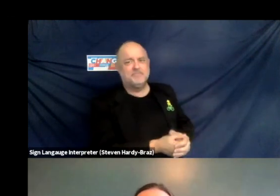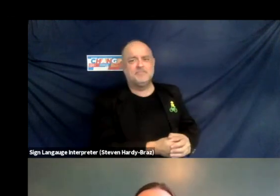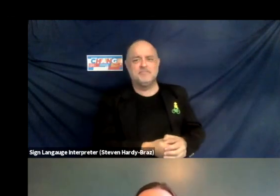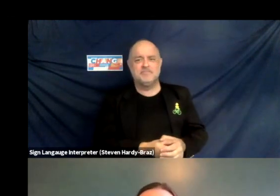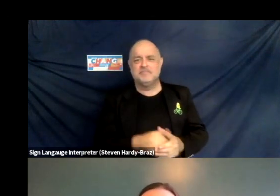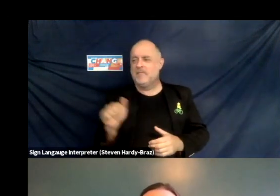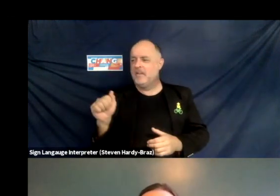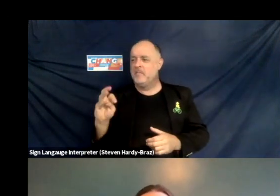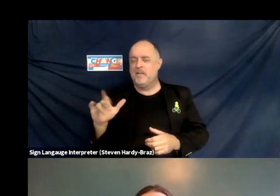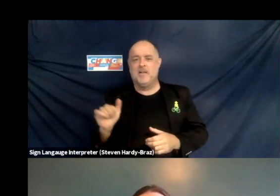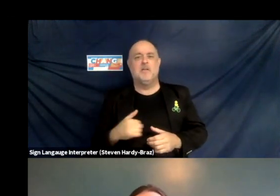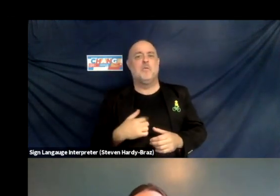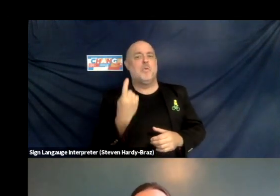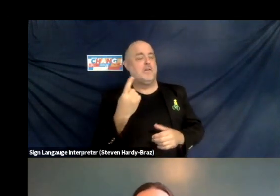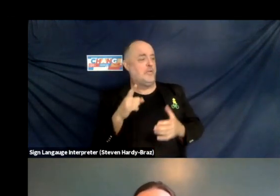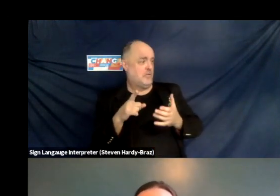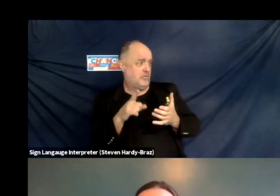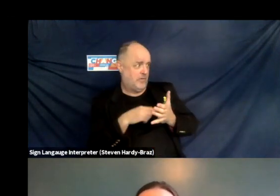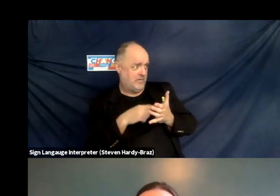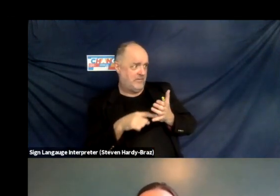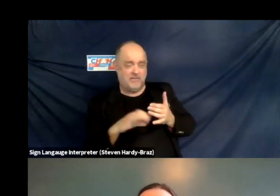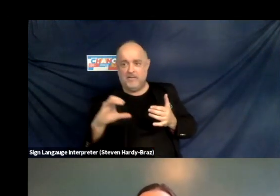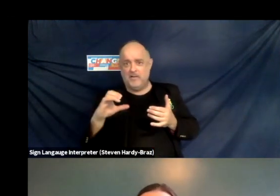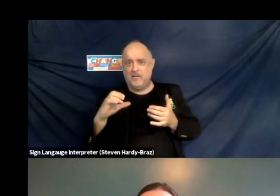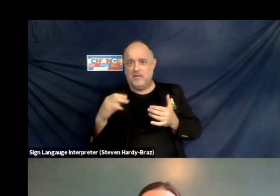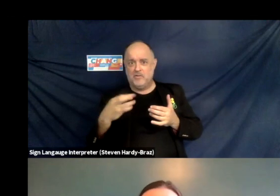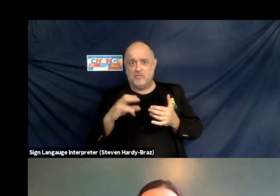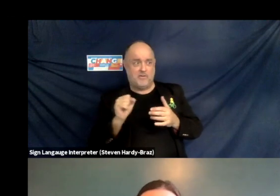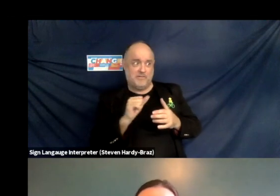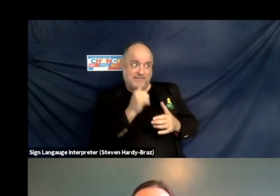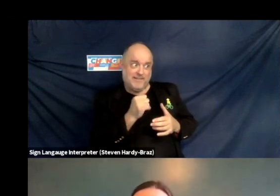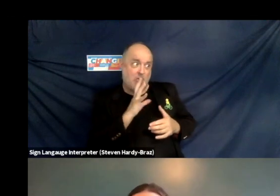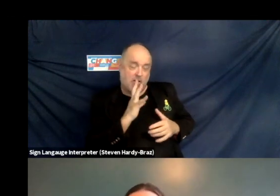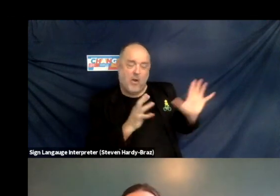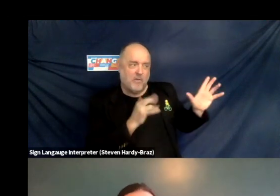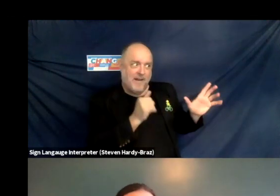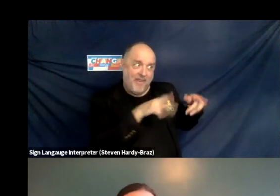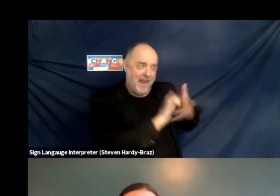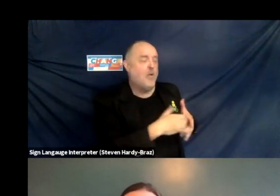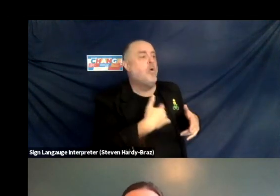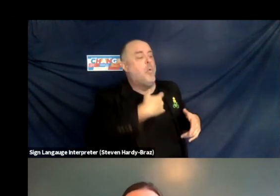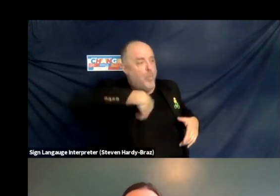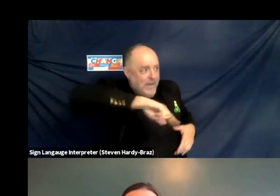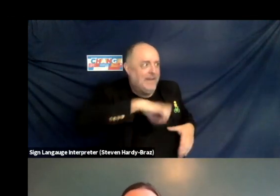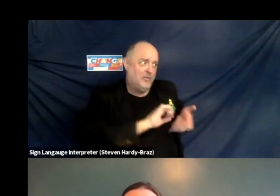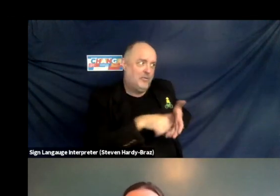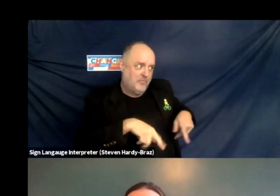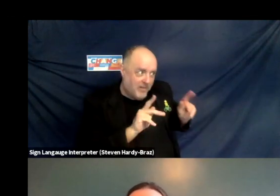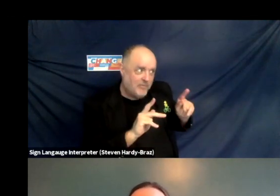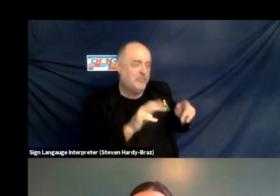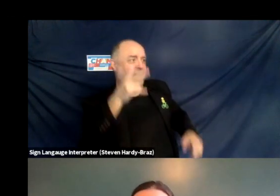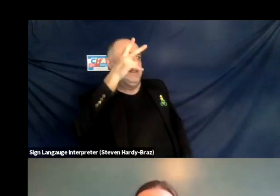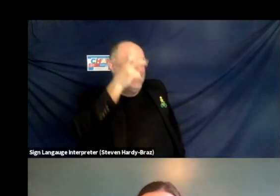going to make one correction. It's not that Charles gets to talk, it's that we get to listen to Charles. So, yeah. Of course. Yeah, you know